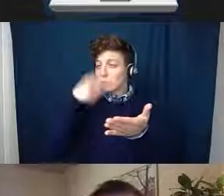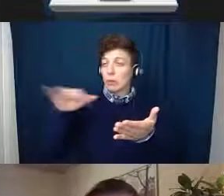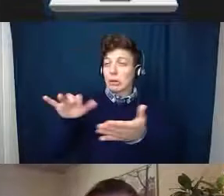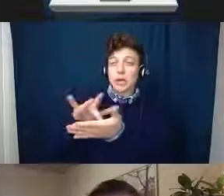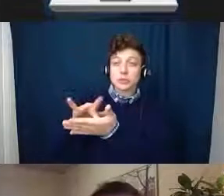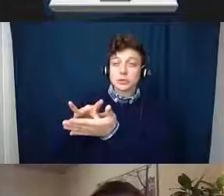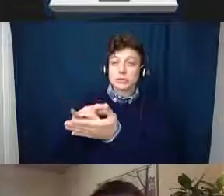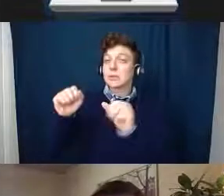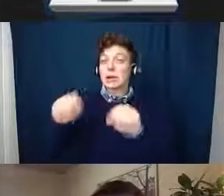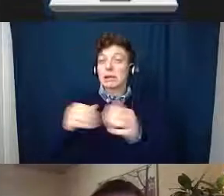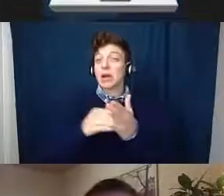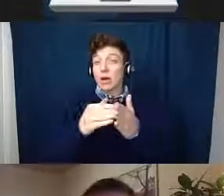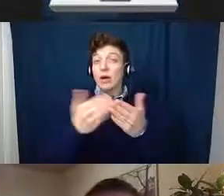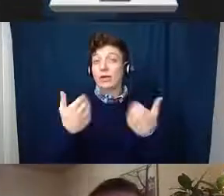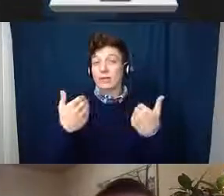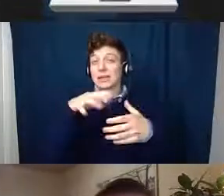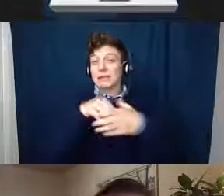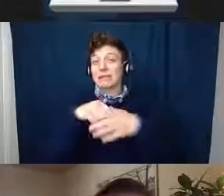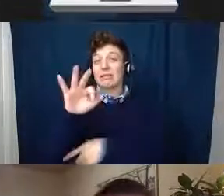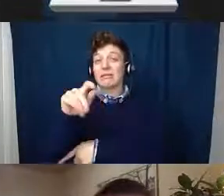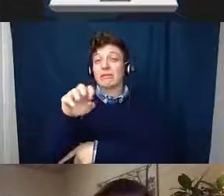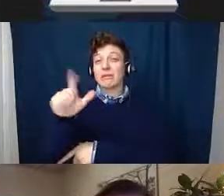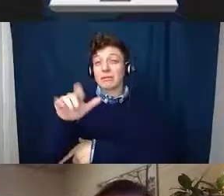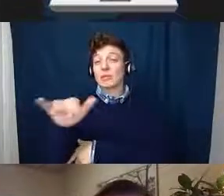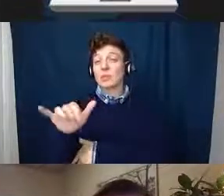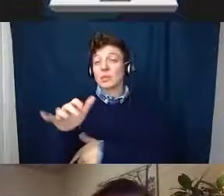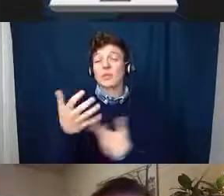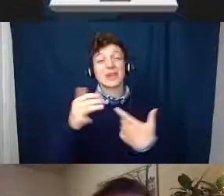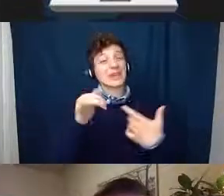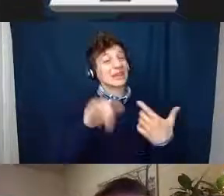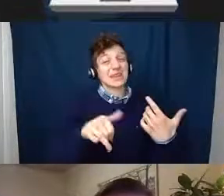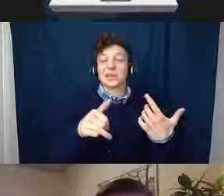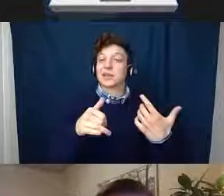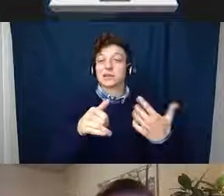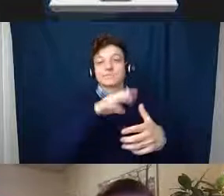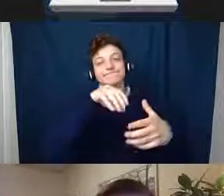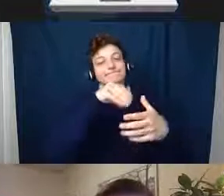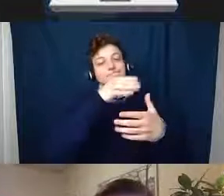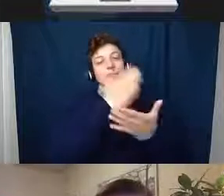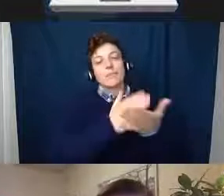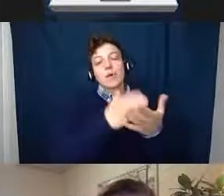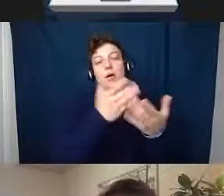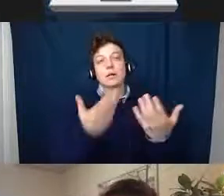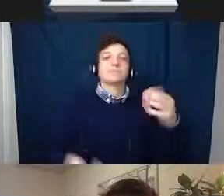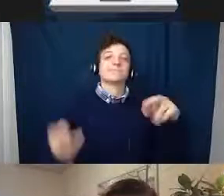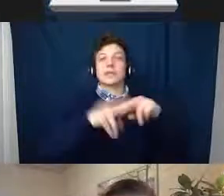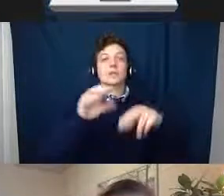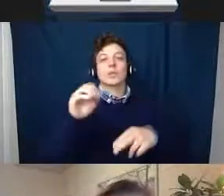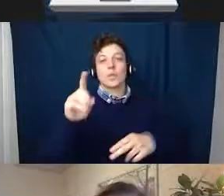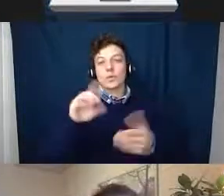oftentimes contain fentanyl as well, which is part of the spike in overdose deaths we're seeing.